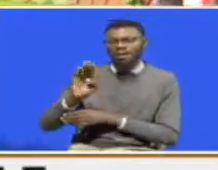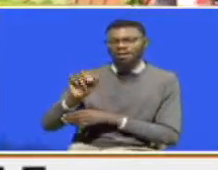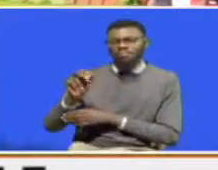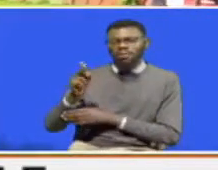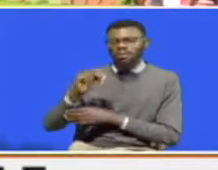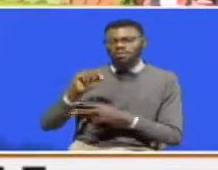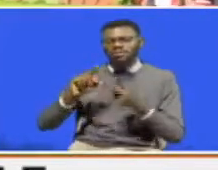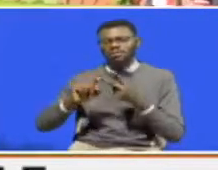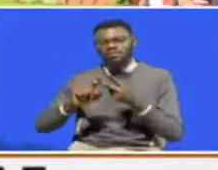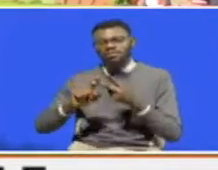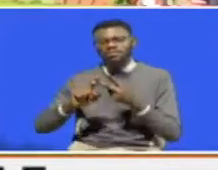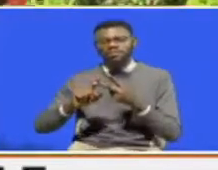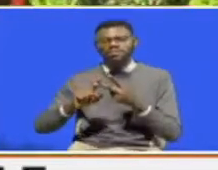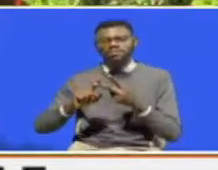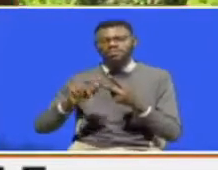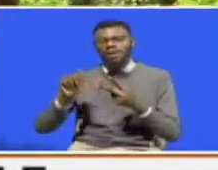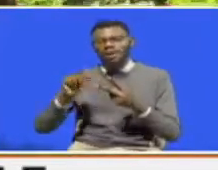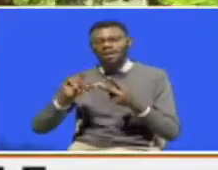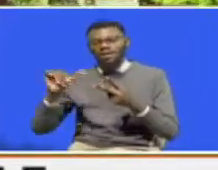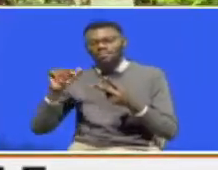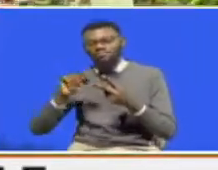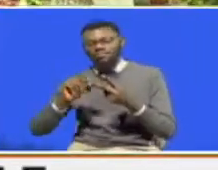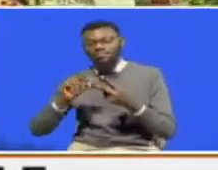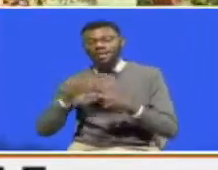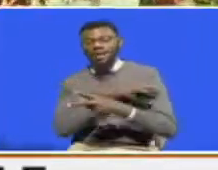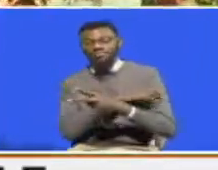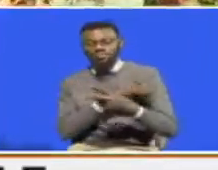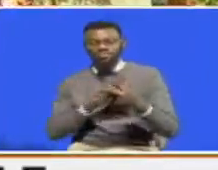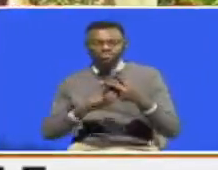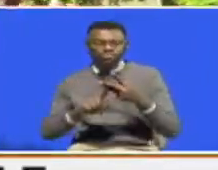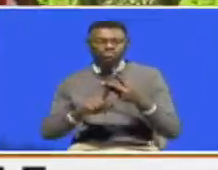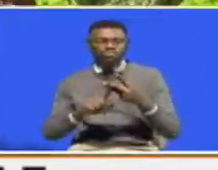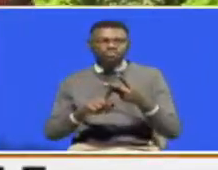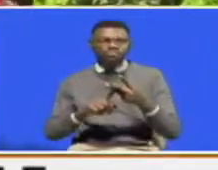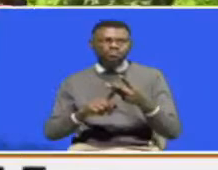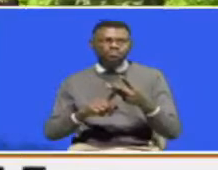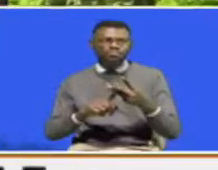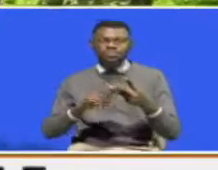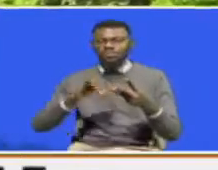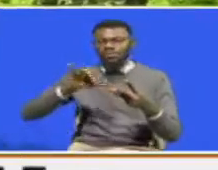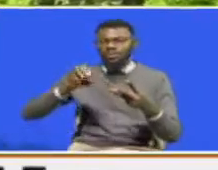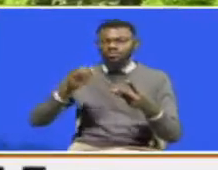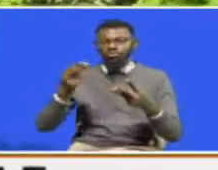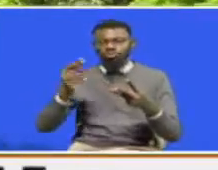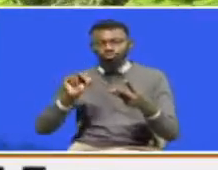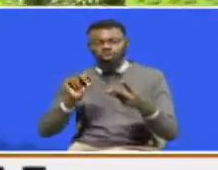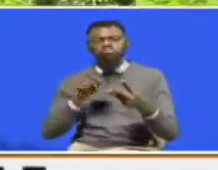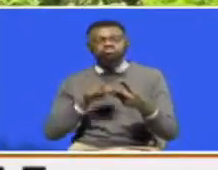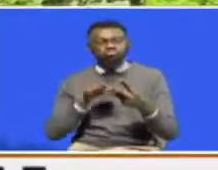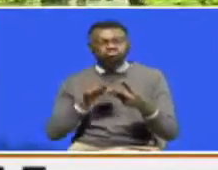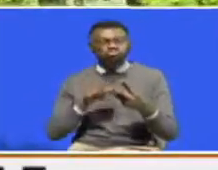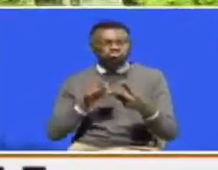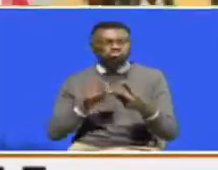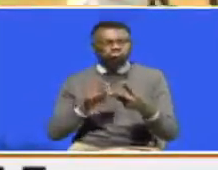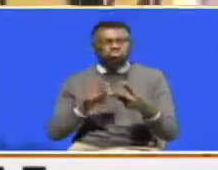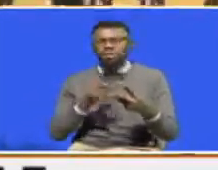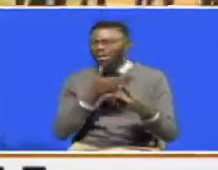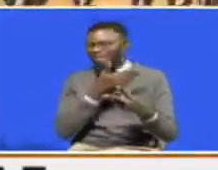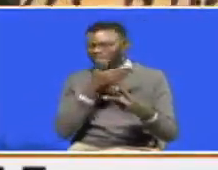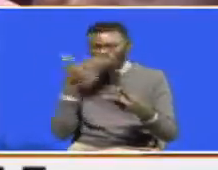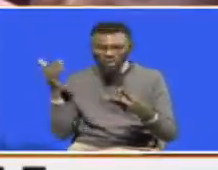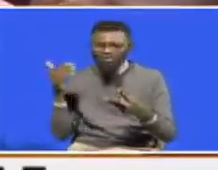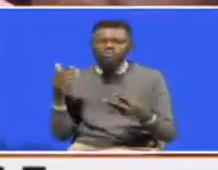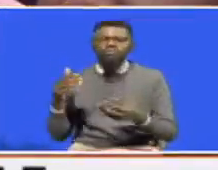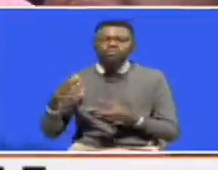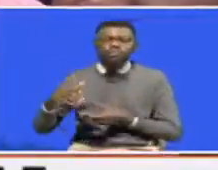our captain, which play wing. Another one is eighth man, John Ongono. Is my best eight-man carry. Rugby